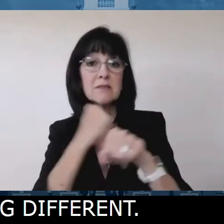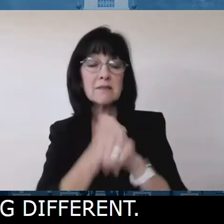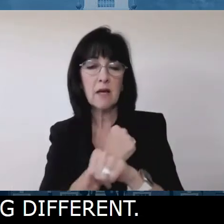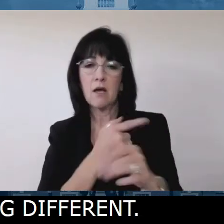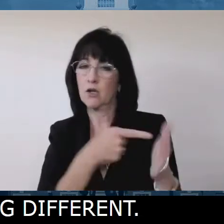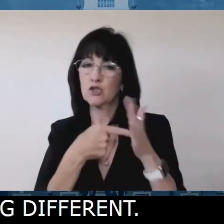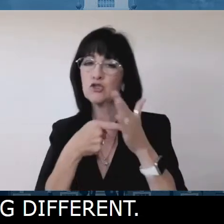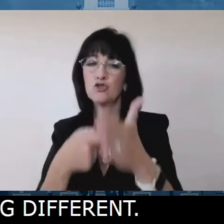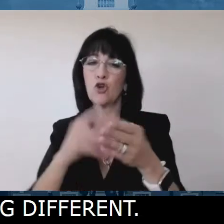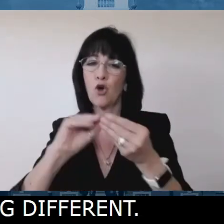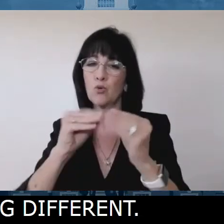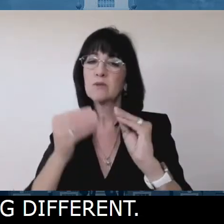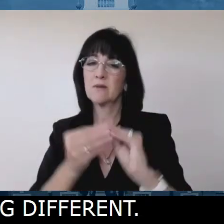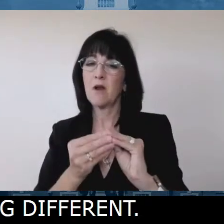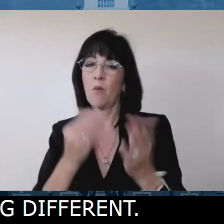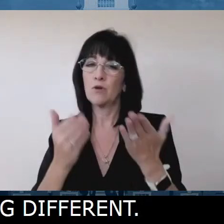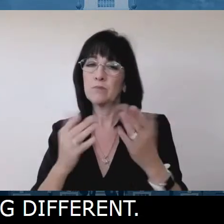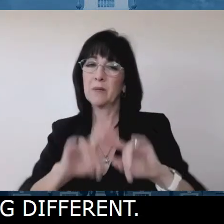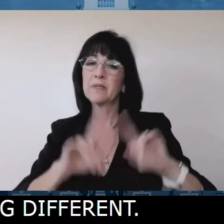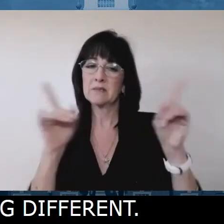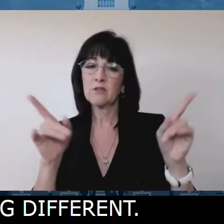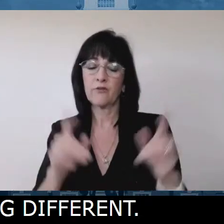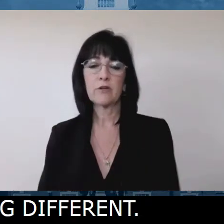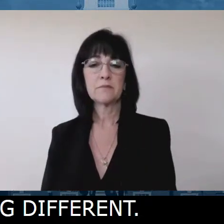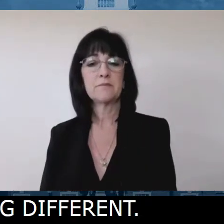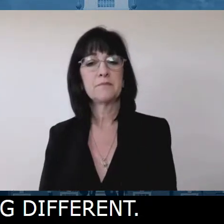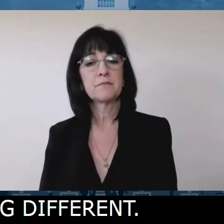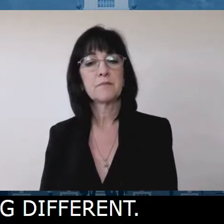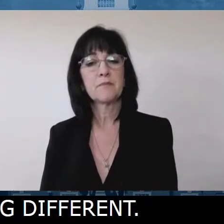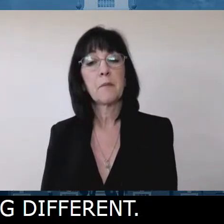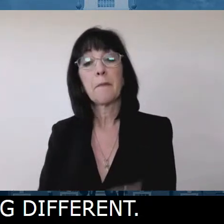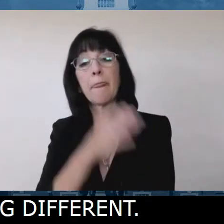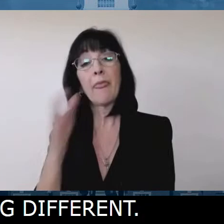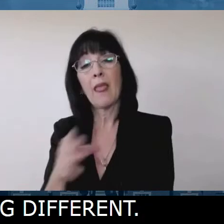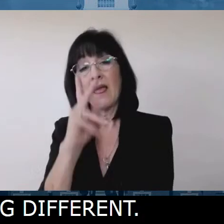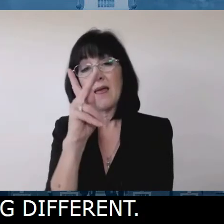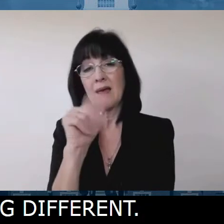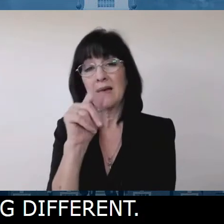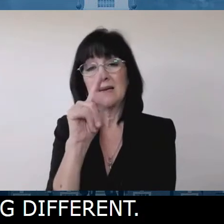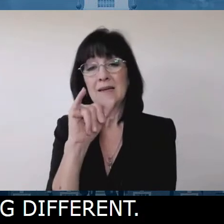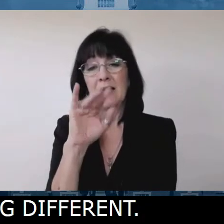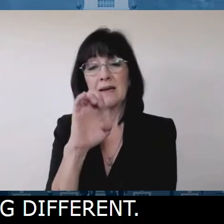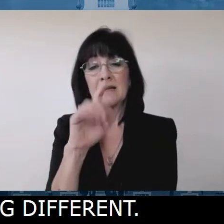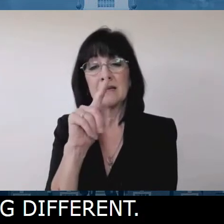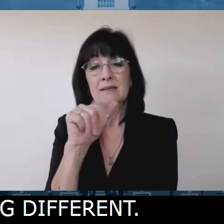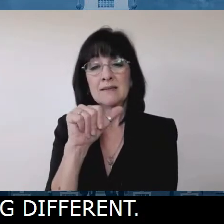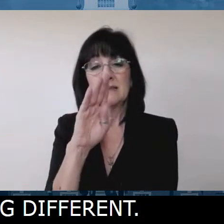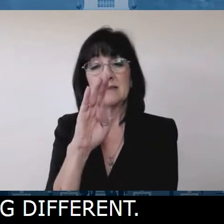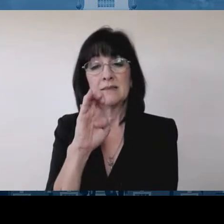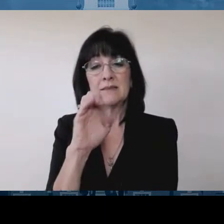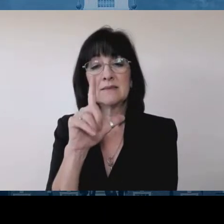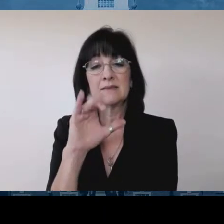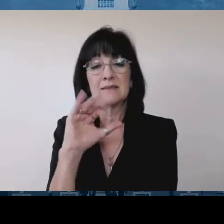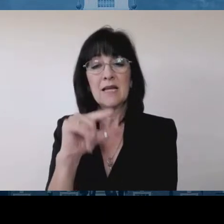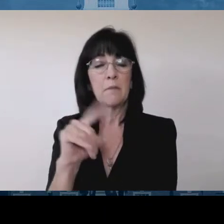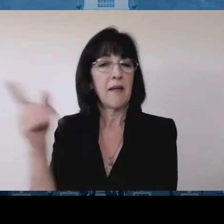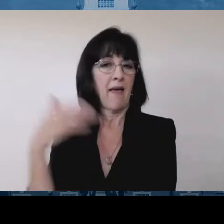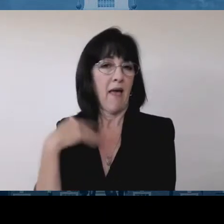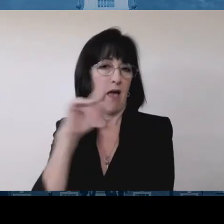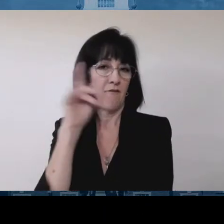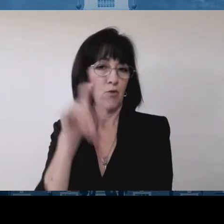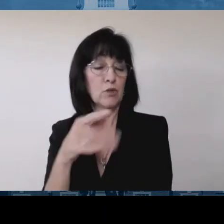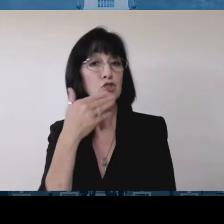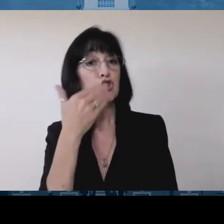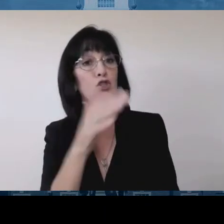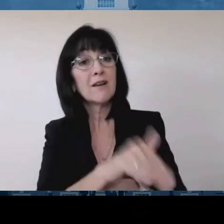Our next question comes from Katie Tapling from the Delaware Business Times. Good afternoon.